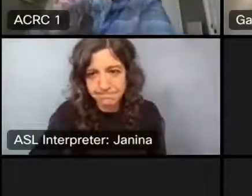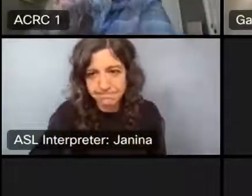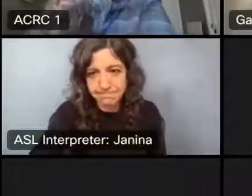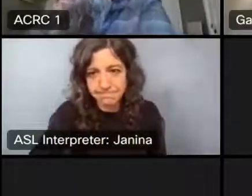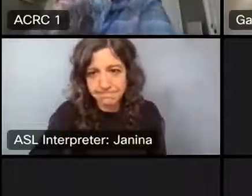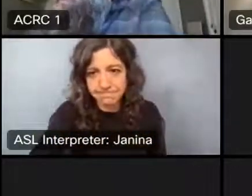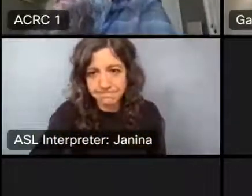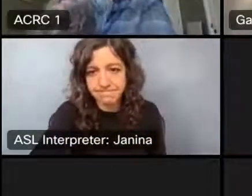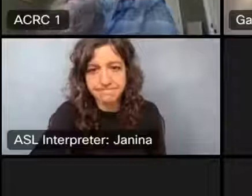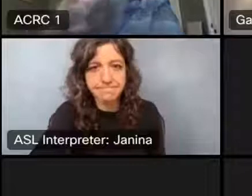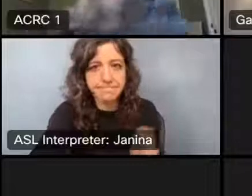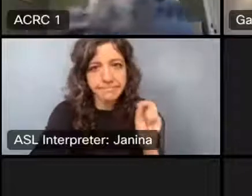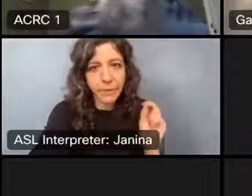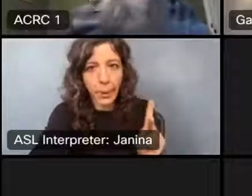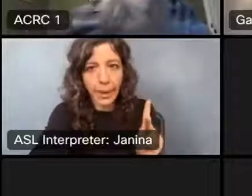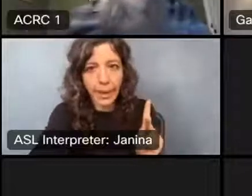All right.